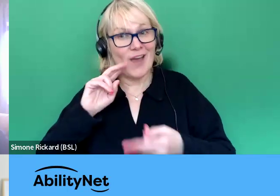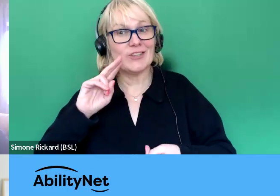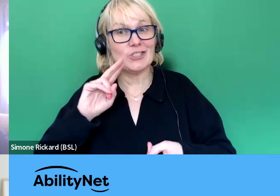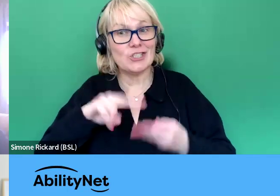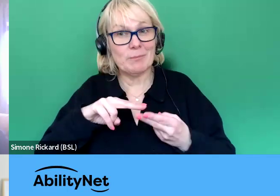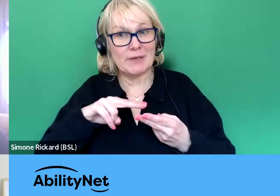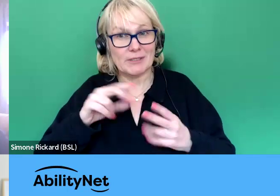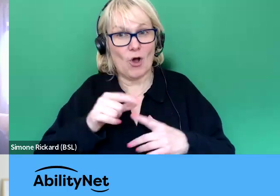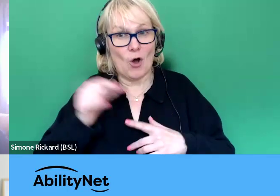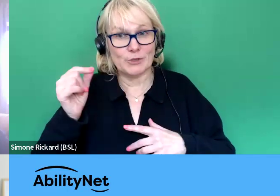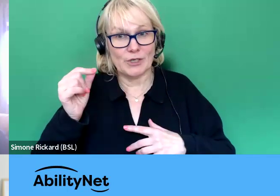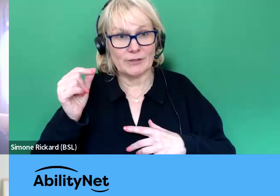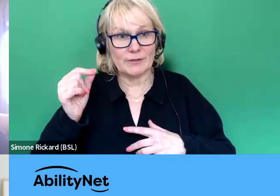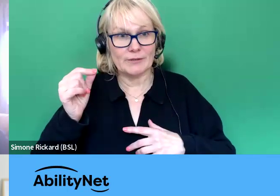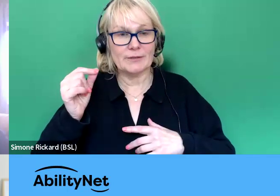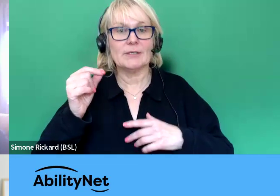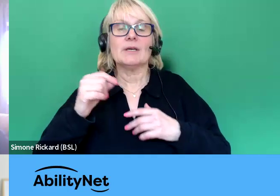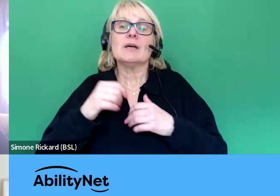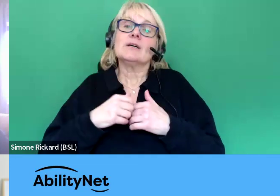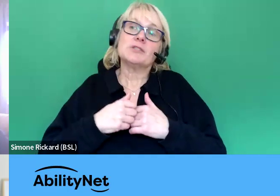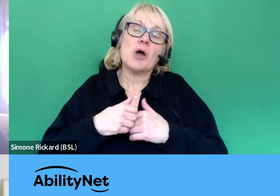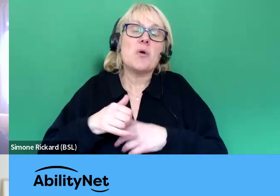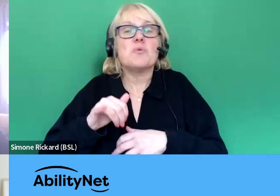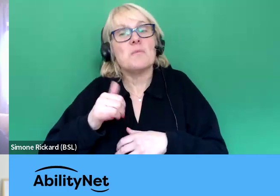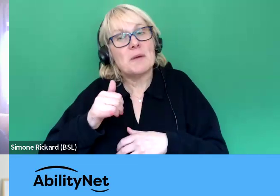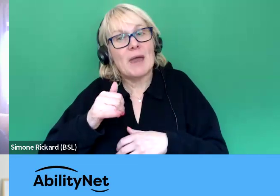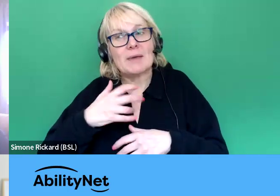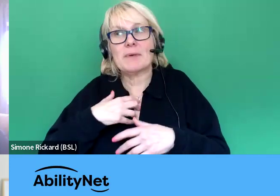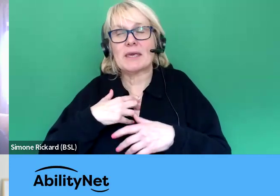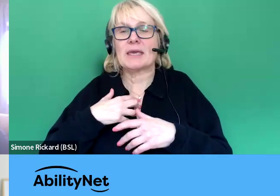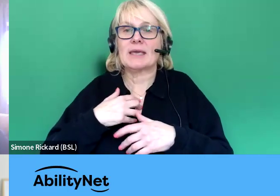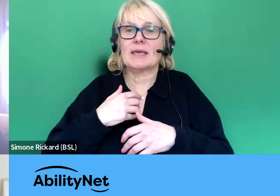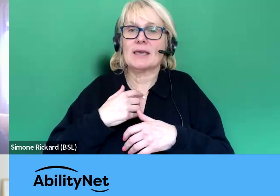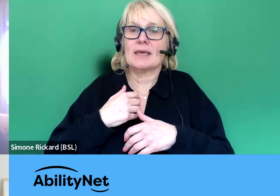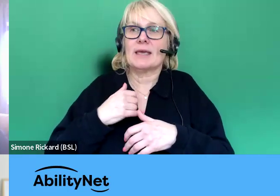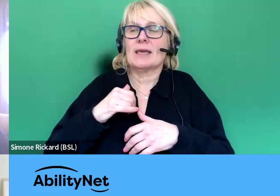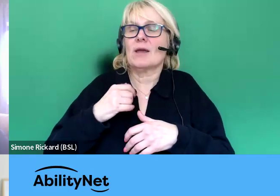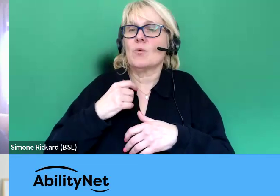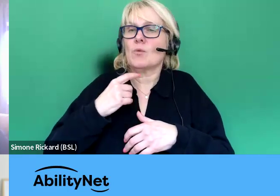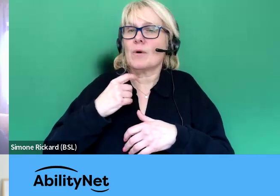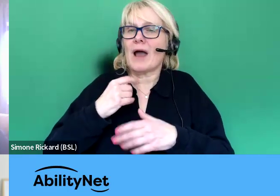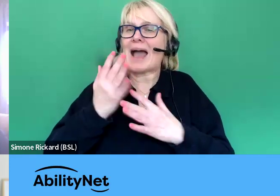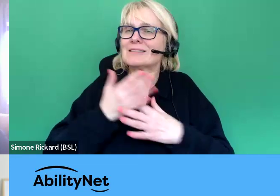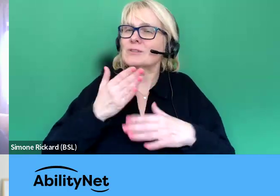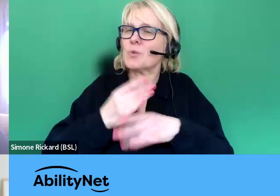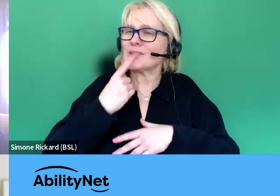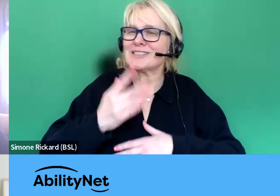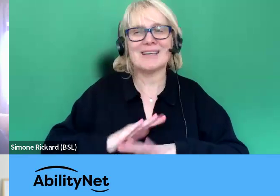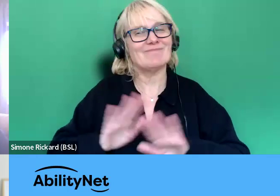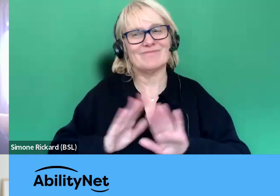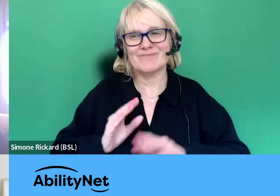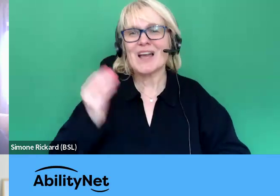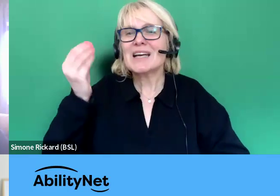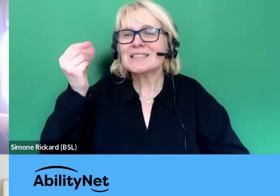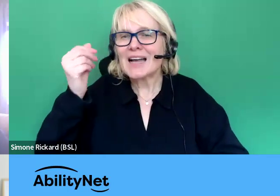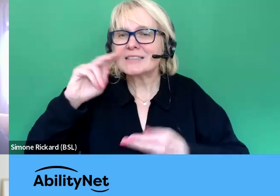your car so you can use it better for work, they might argue that it would be more cost-efficient for you to use taxis, for example. But in